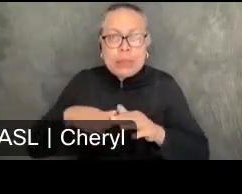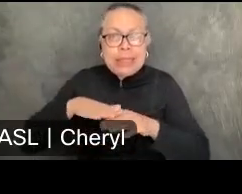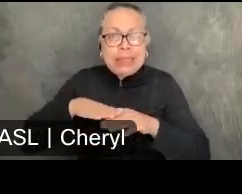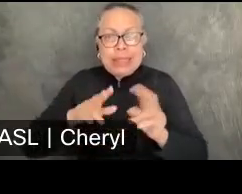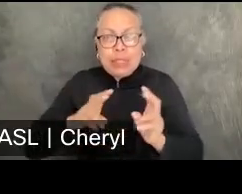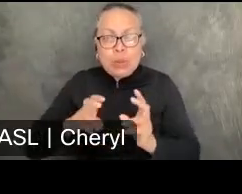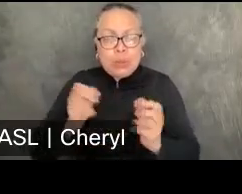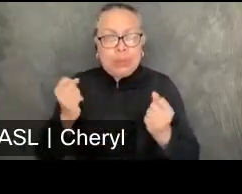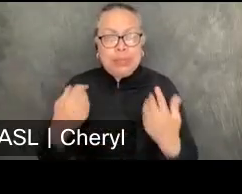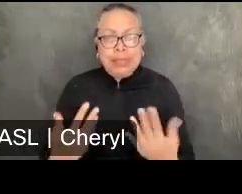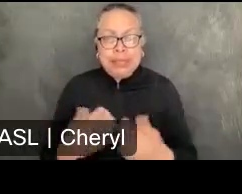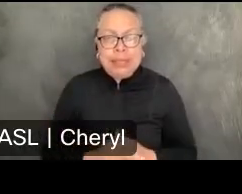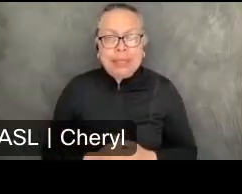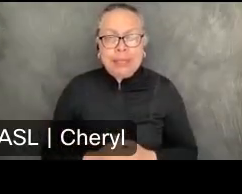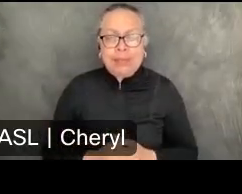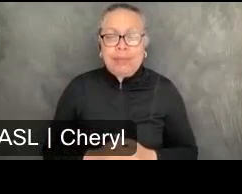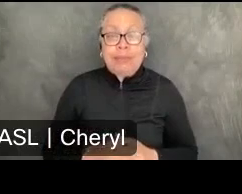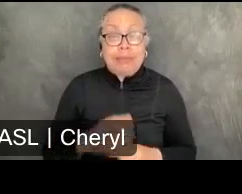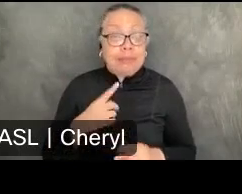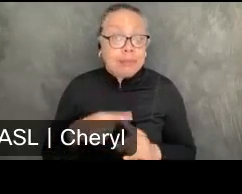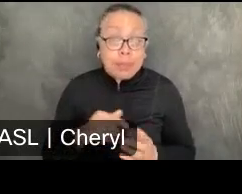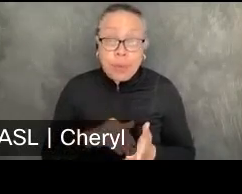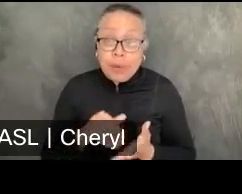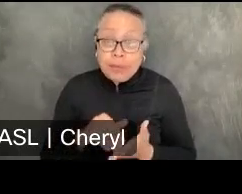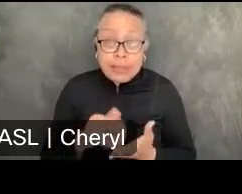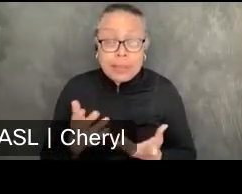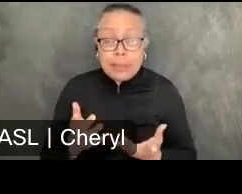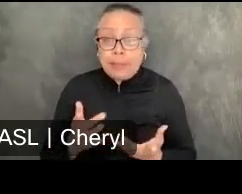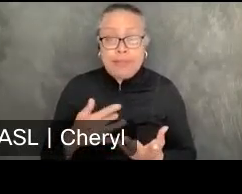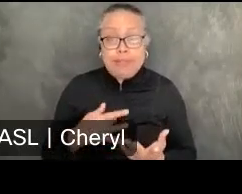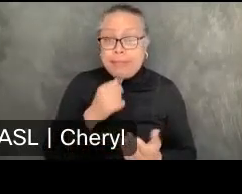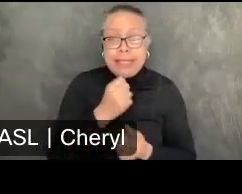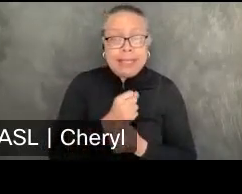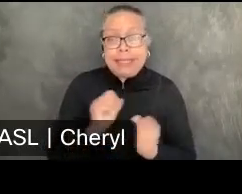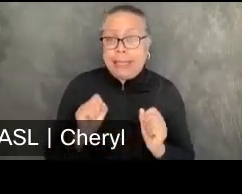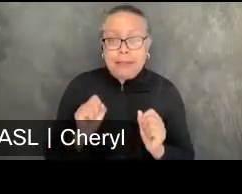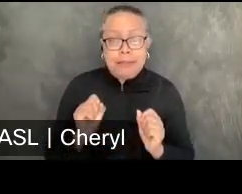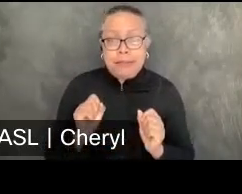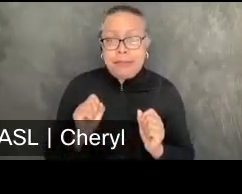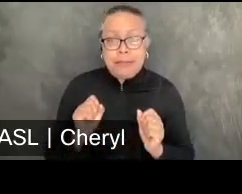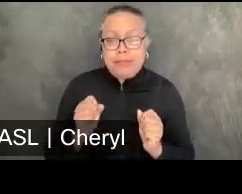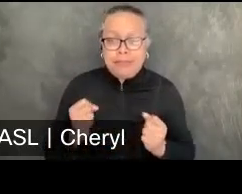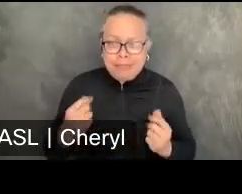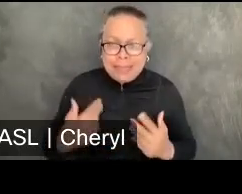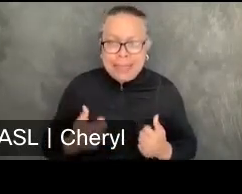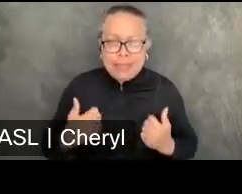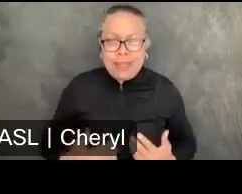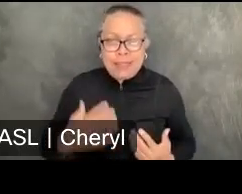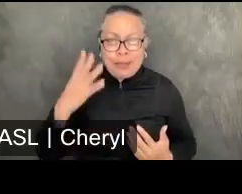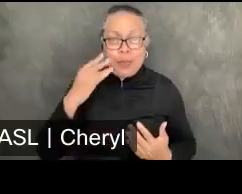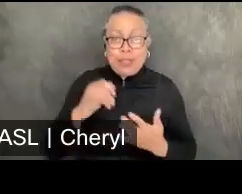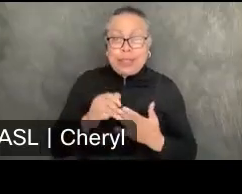And layering on top of that, many times, the lack of safety that many survivors experience in the broader